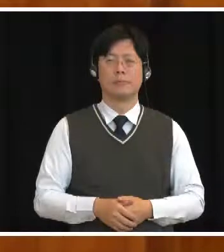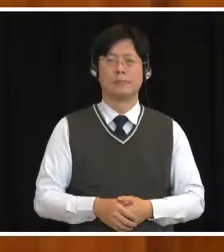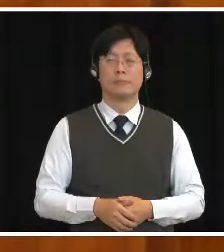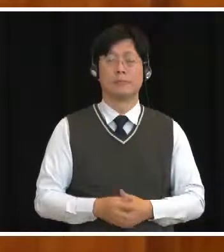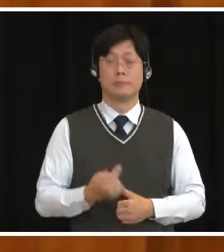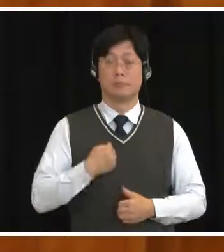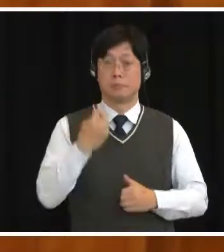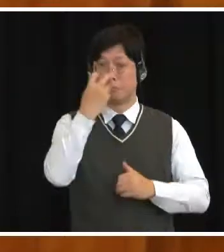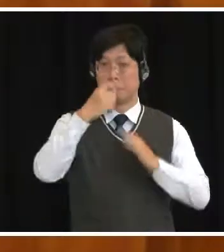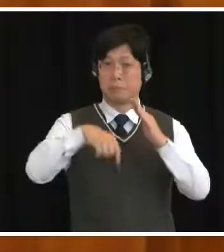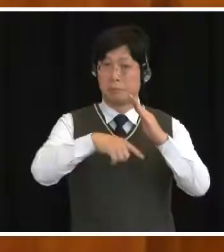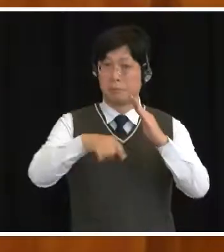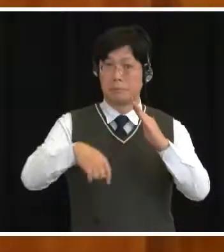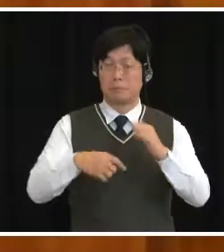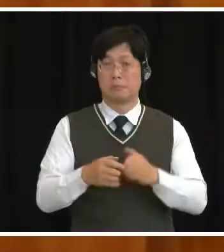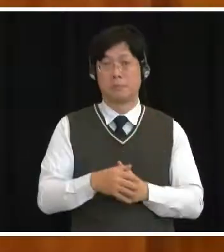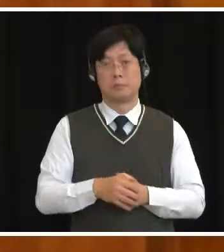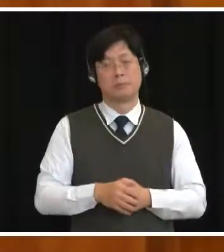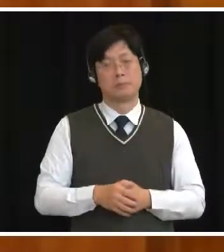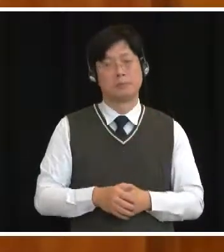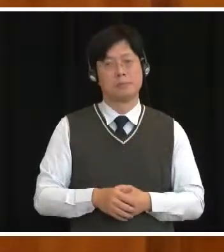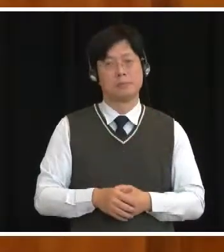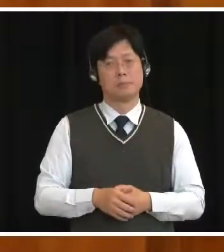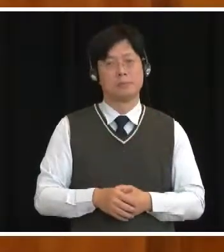main responsibilities of control yuan.